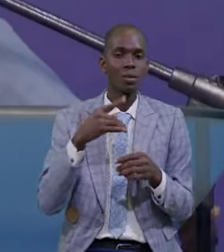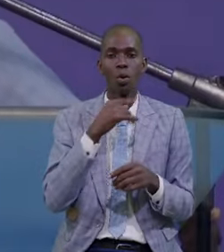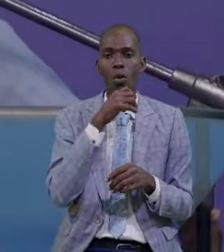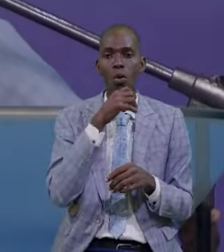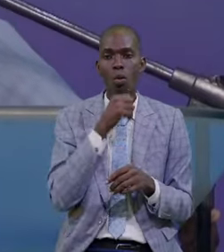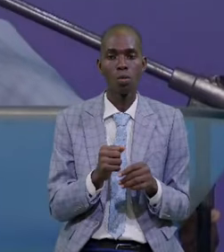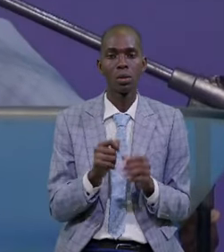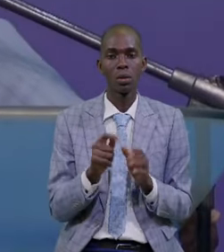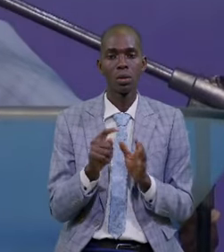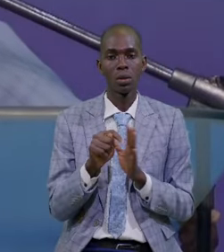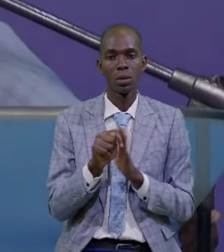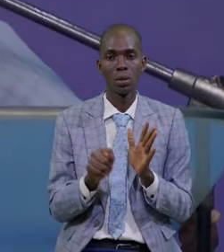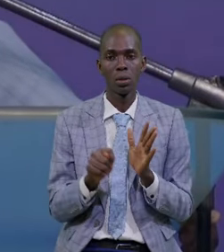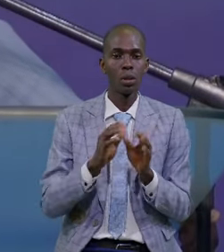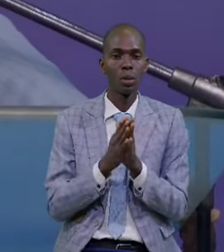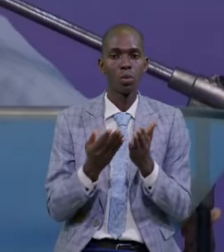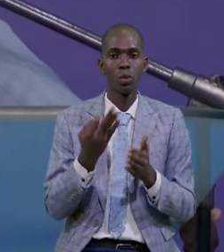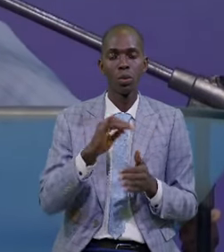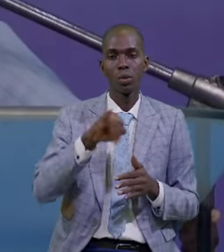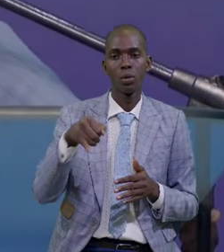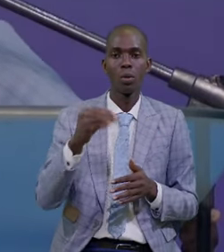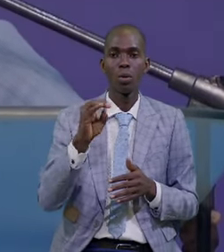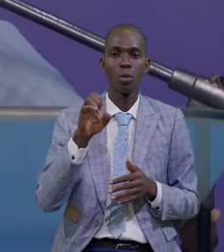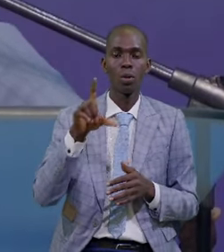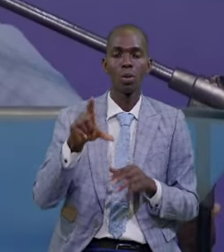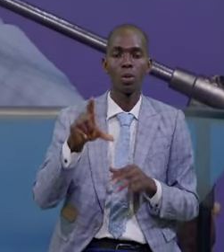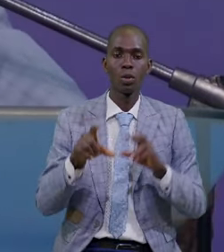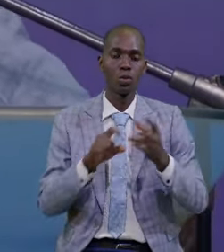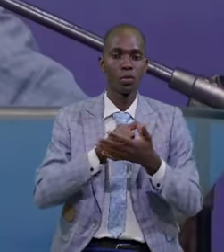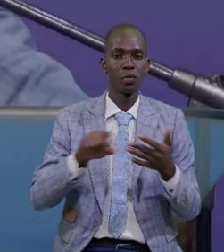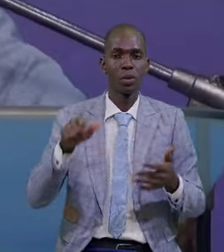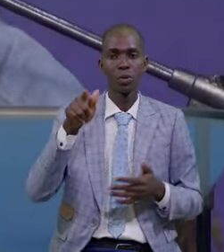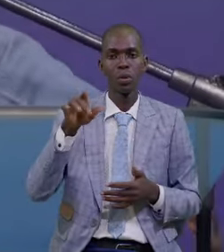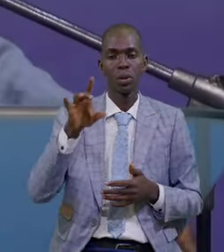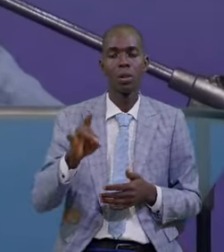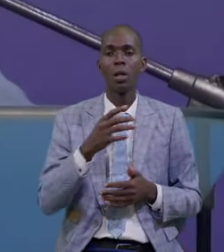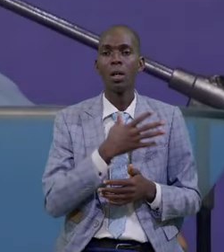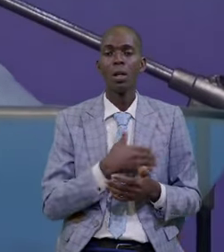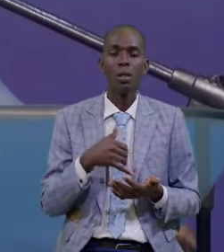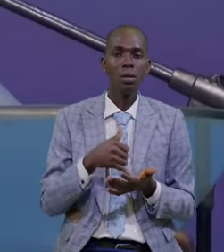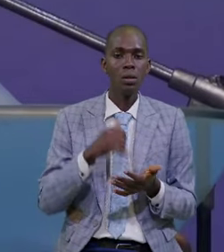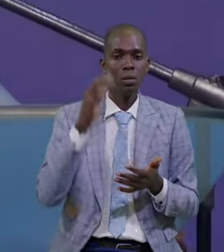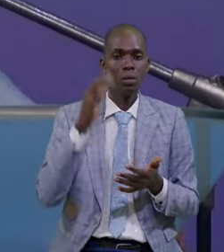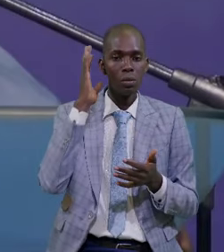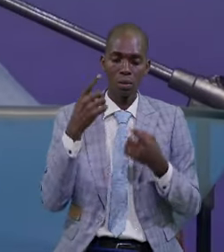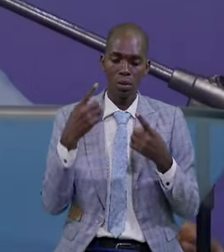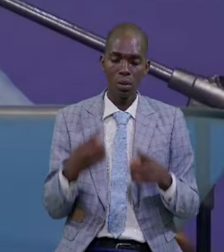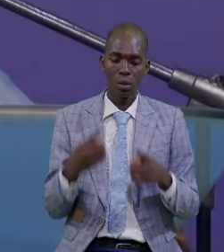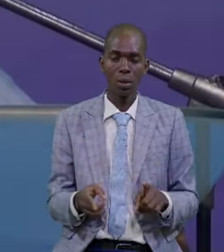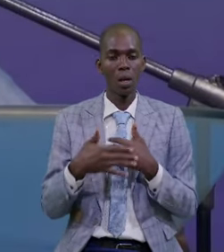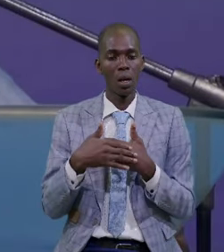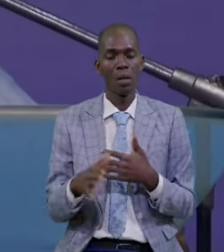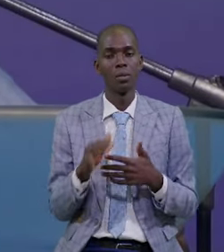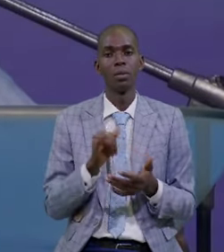Joel chapter 2, reading from verse 28. And it shall come to pass afterward